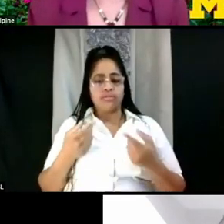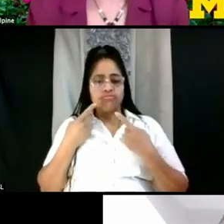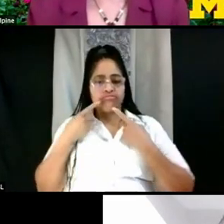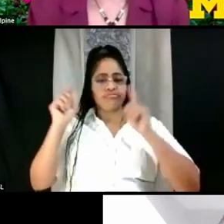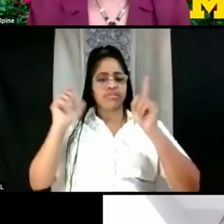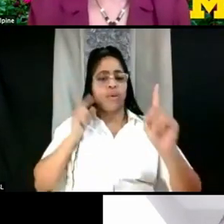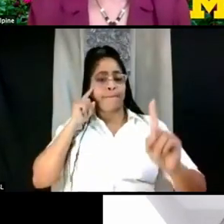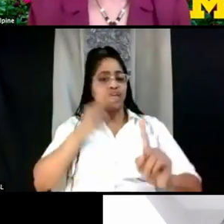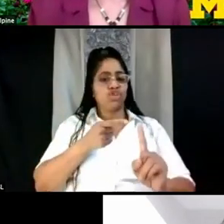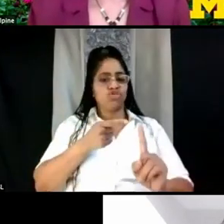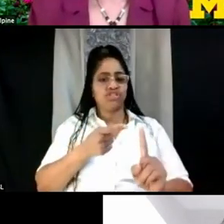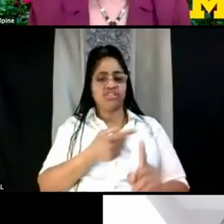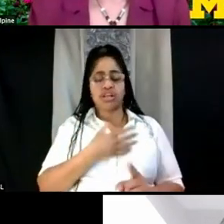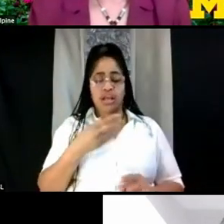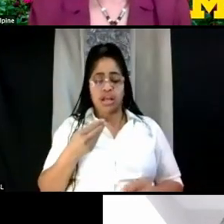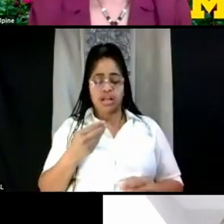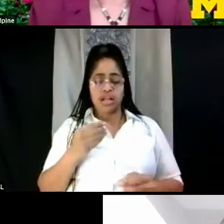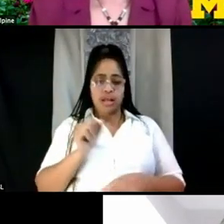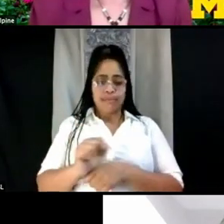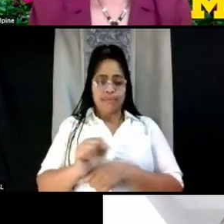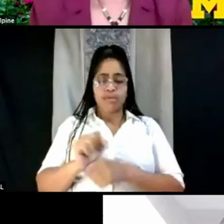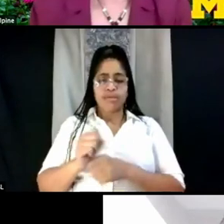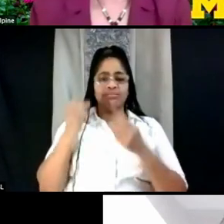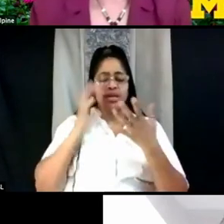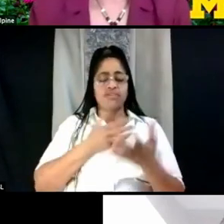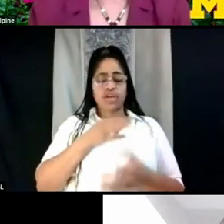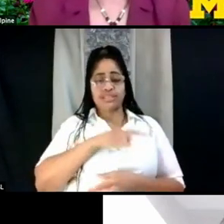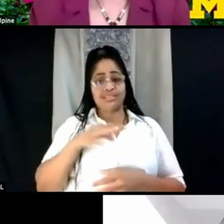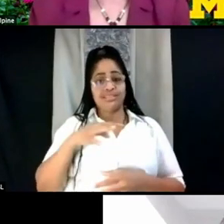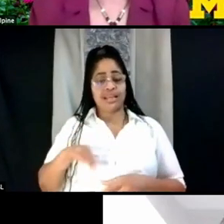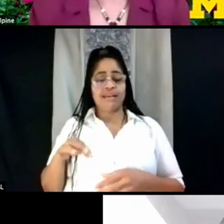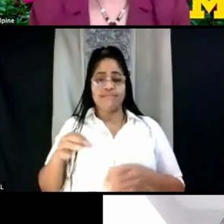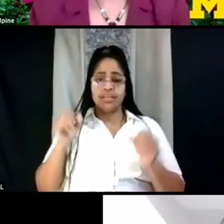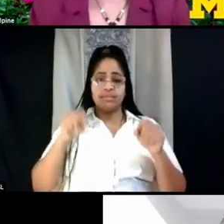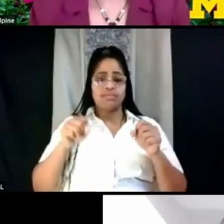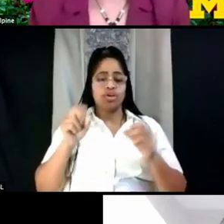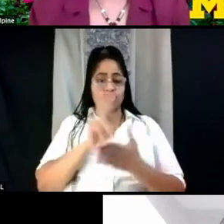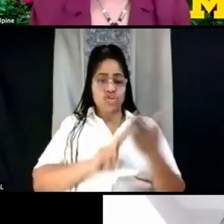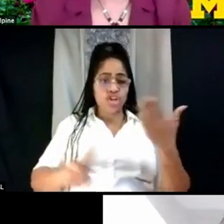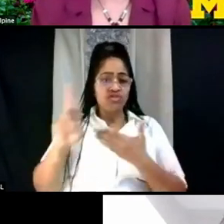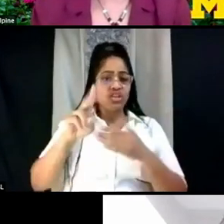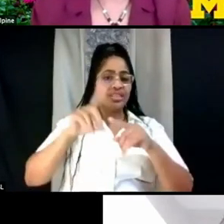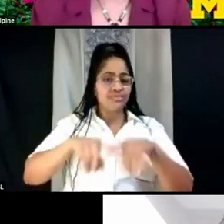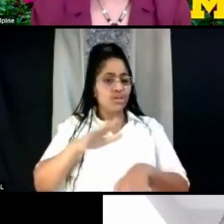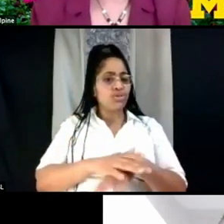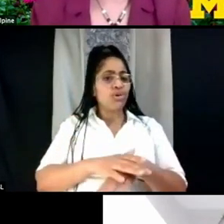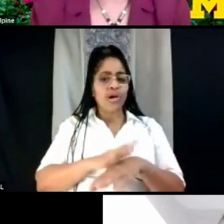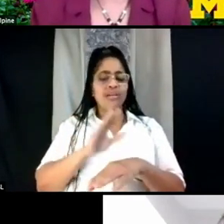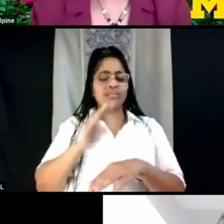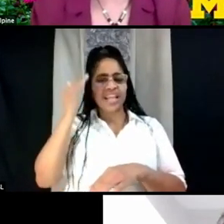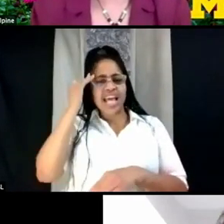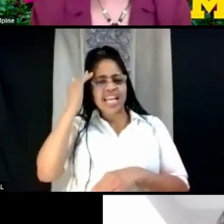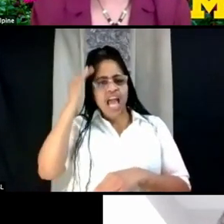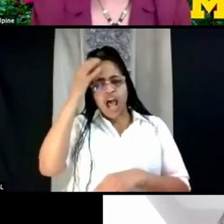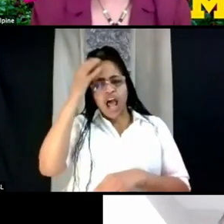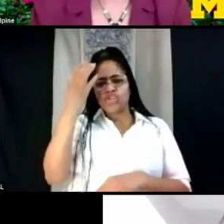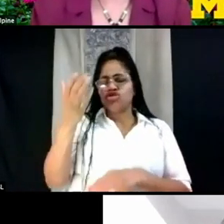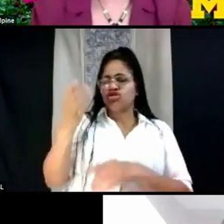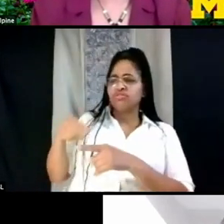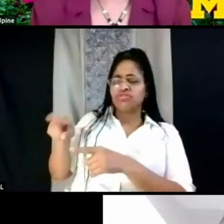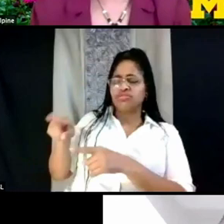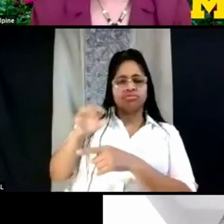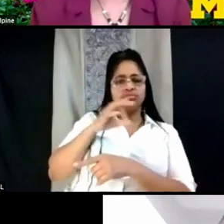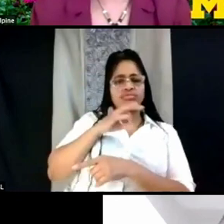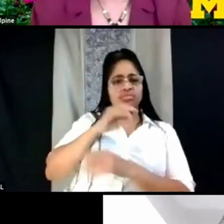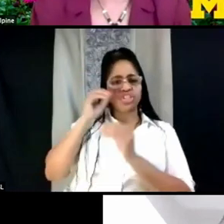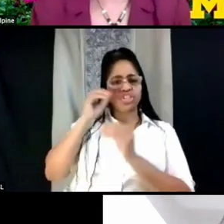continued employment of as many of our employees as possible. The university depends on the knowledge that employees bring to their work.